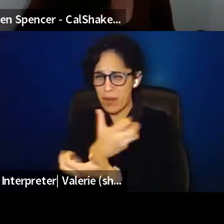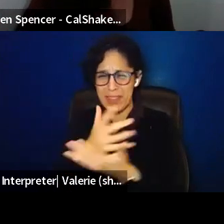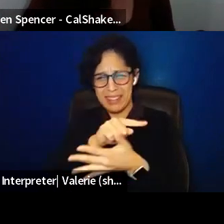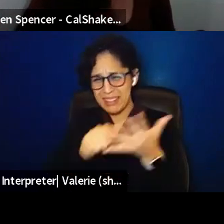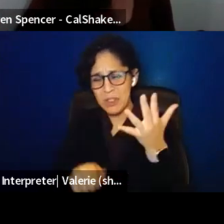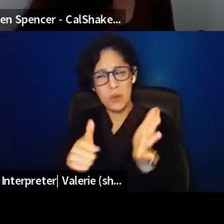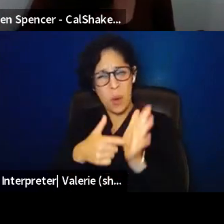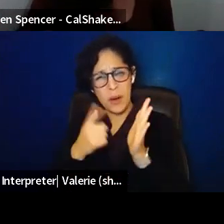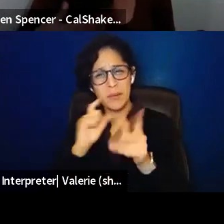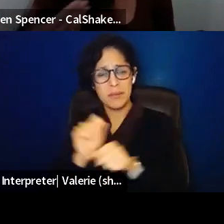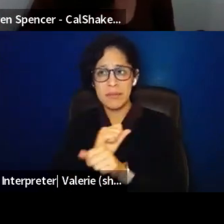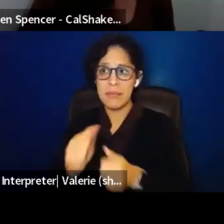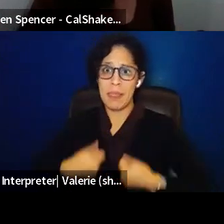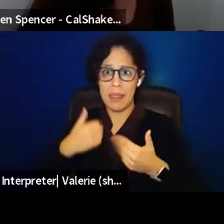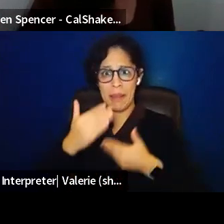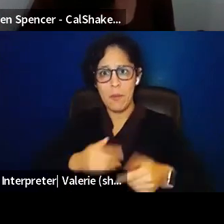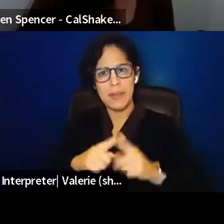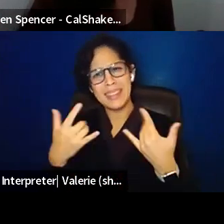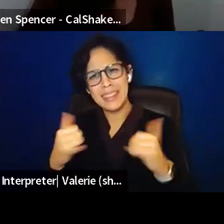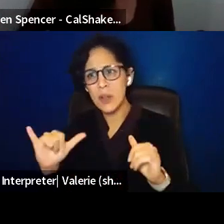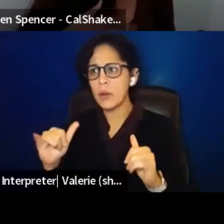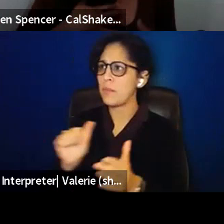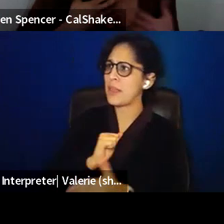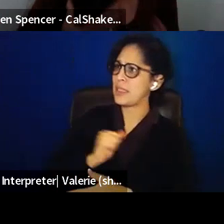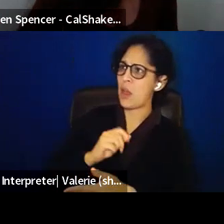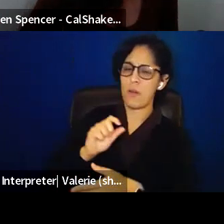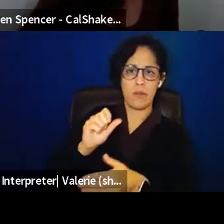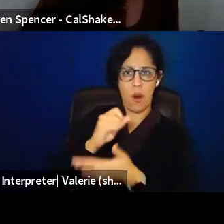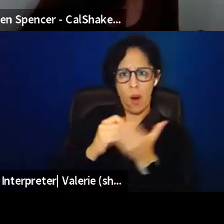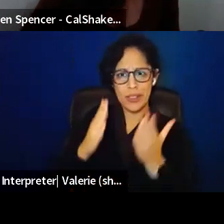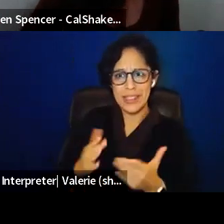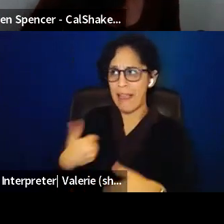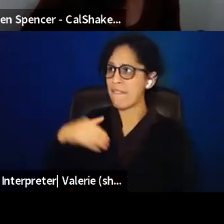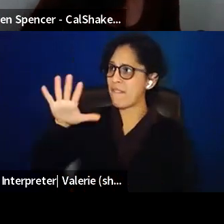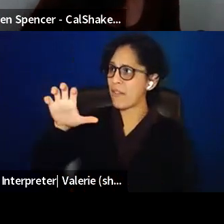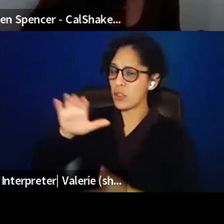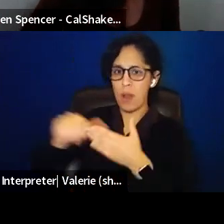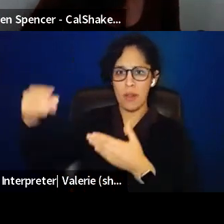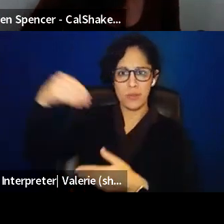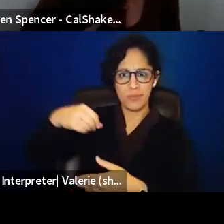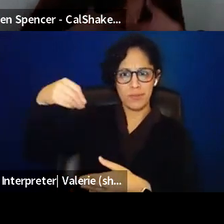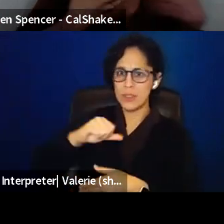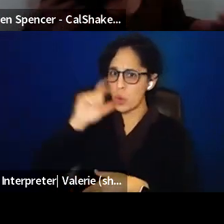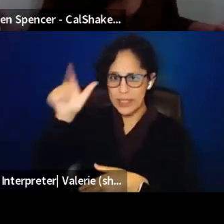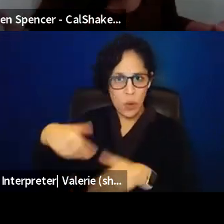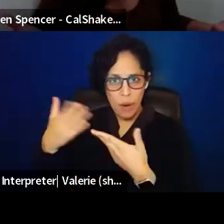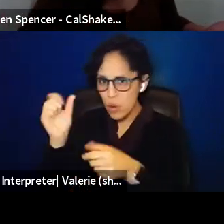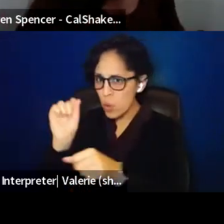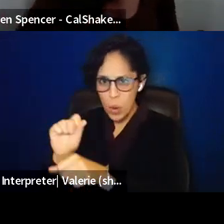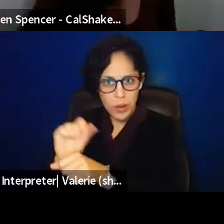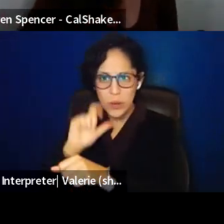artist to think about, you know, that that is coming in and that you don't have to offer anything except